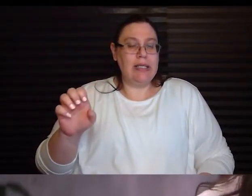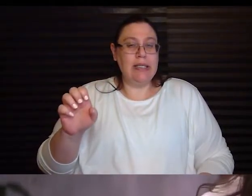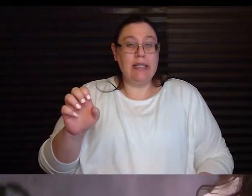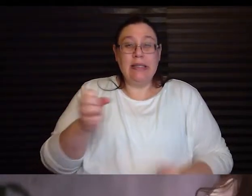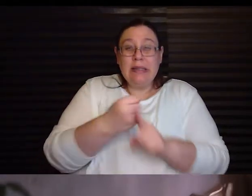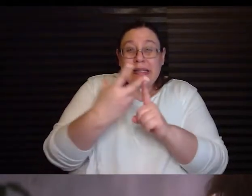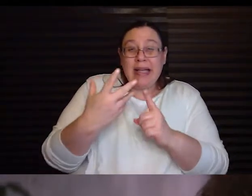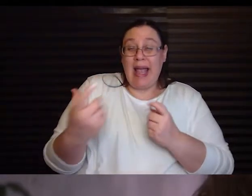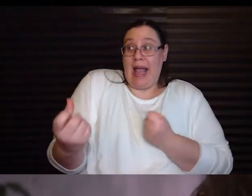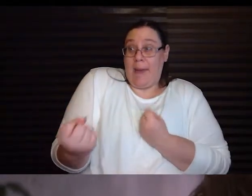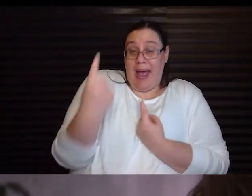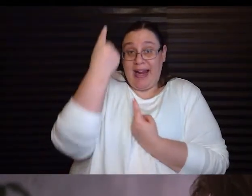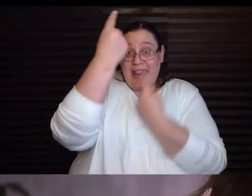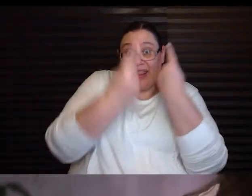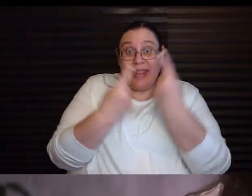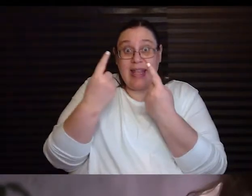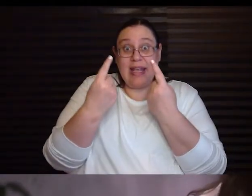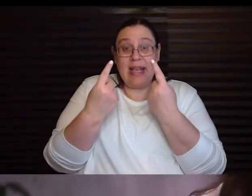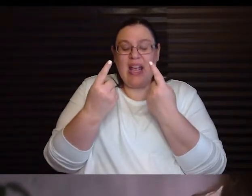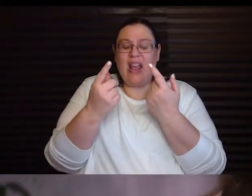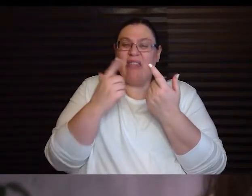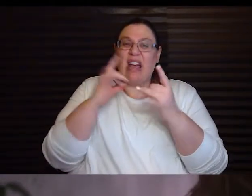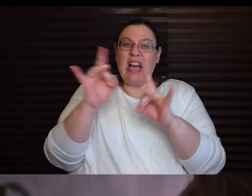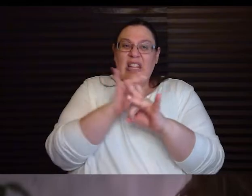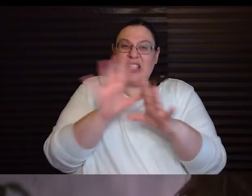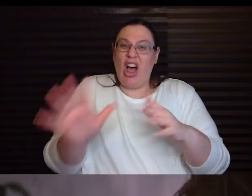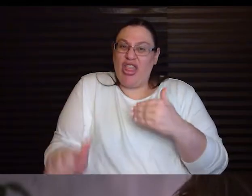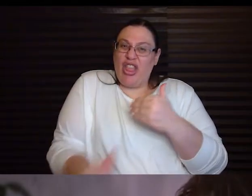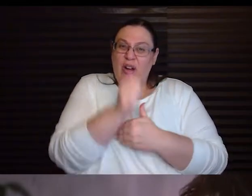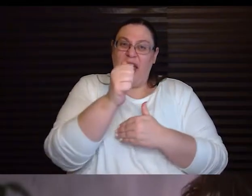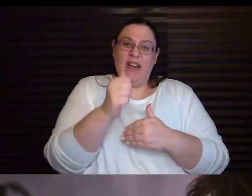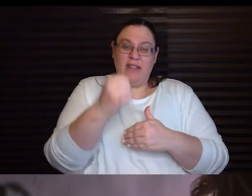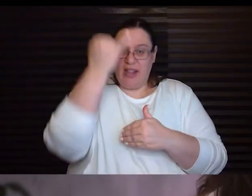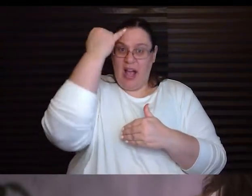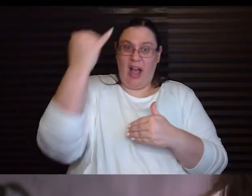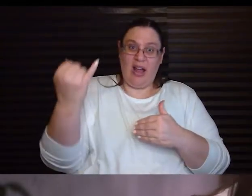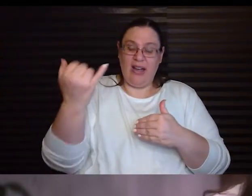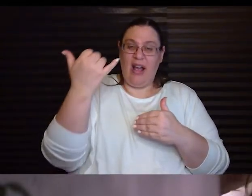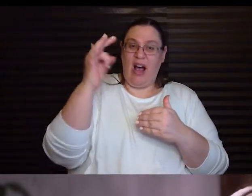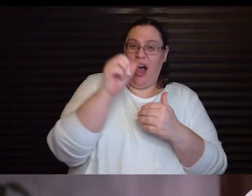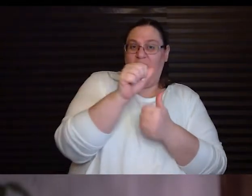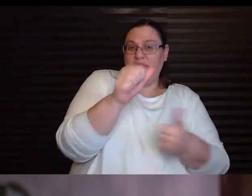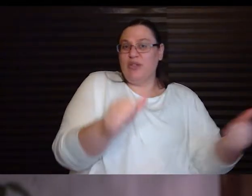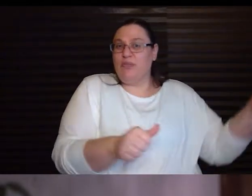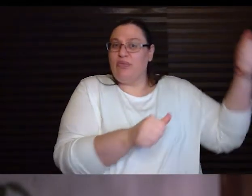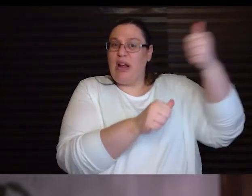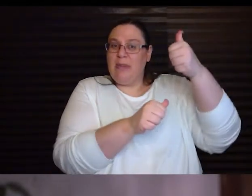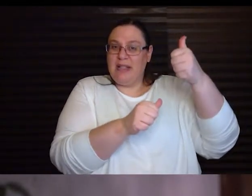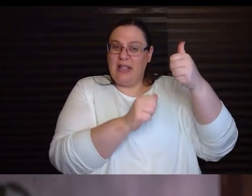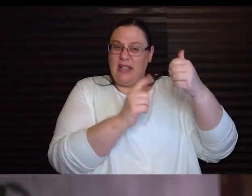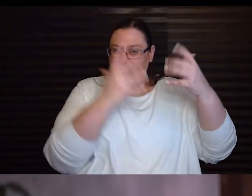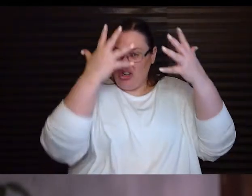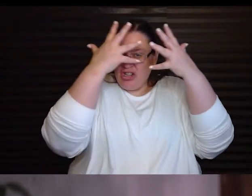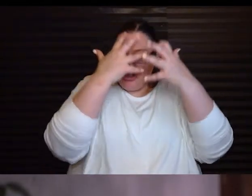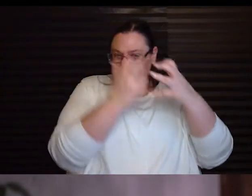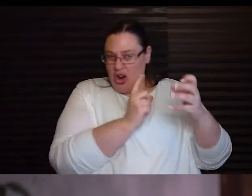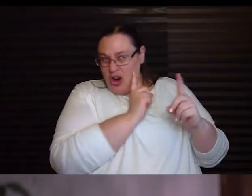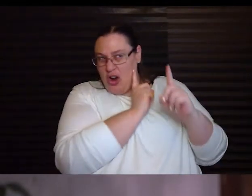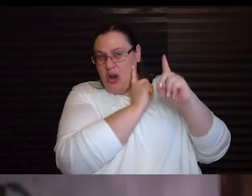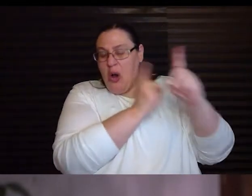empathic thinking poses a mortal threat to the supremacists' dark ambition for this